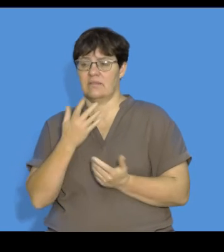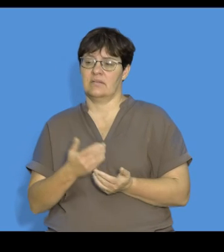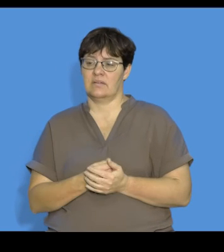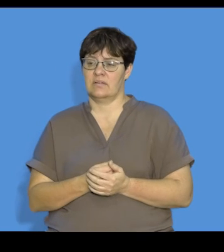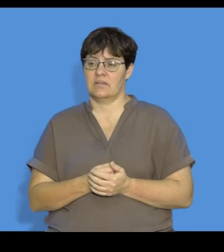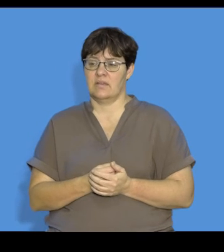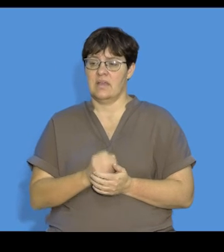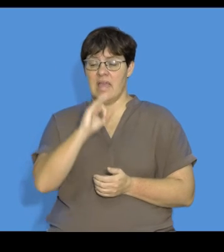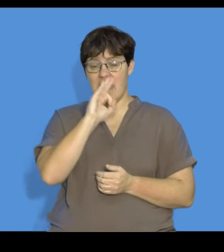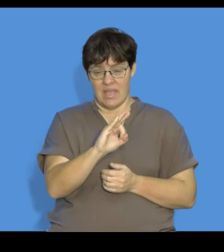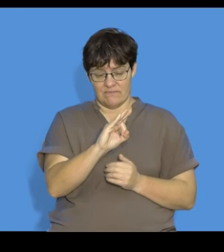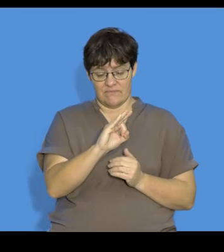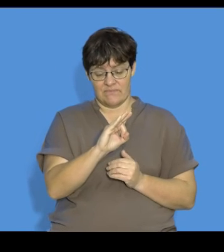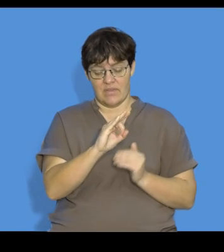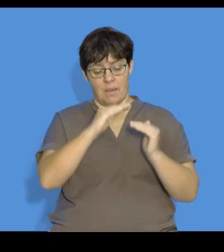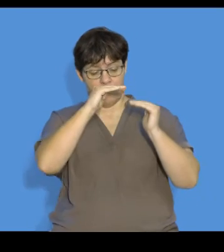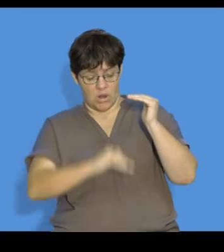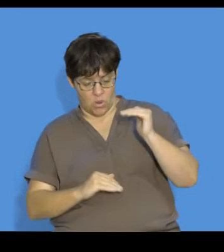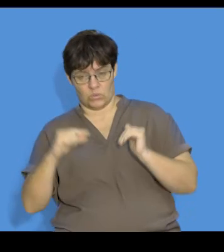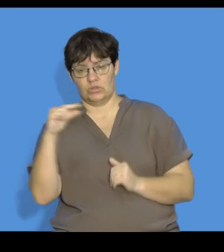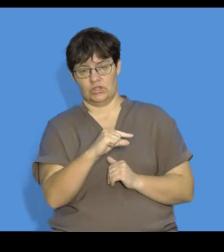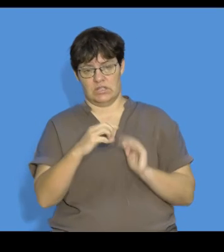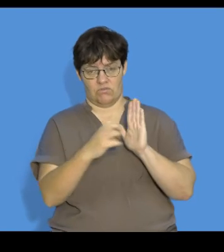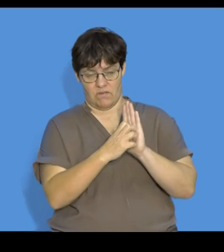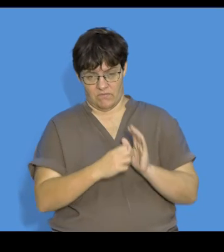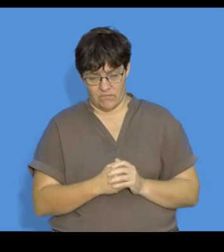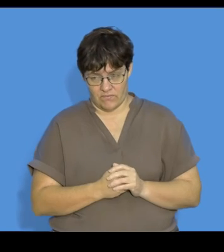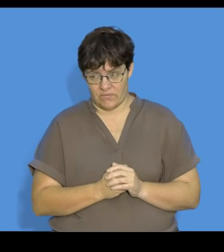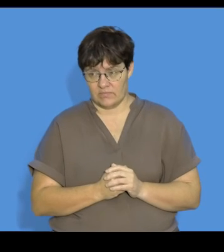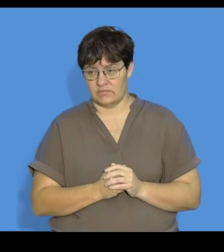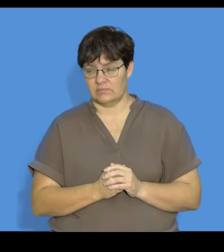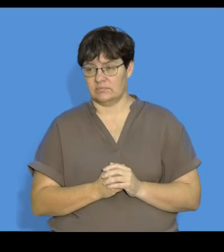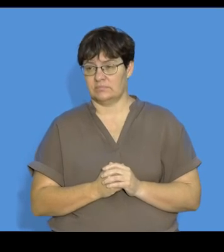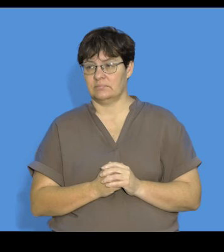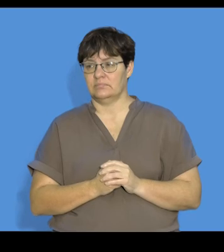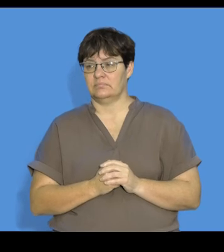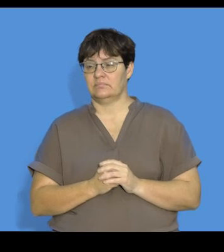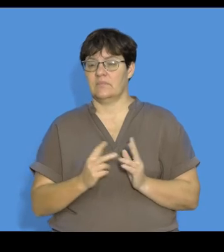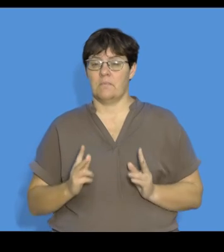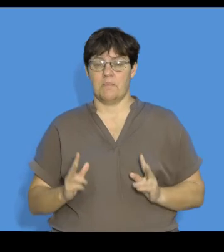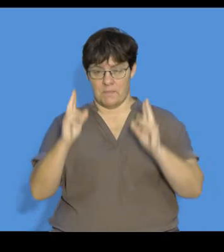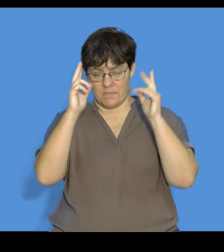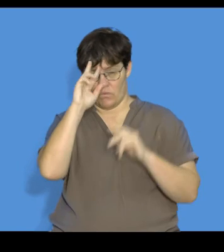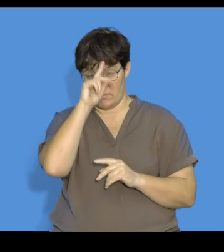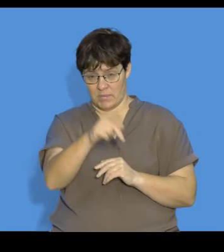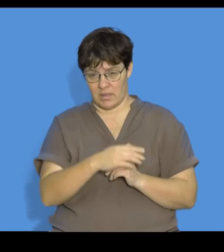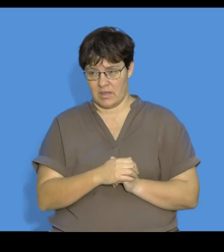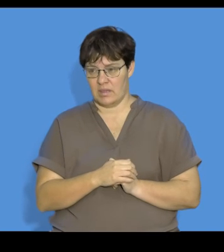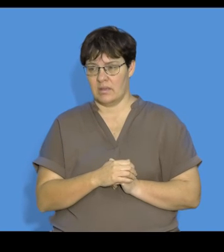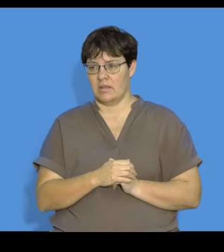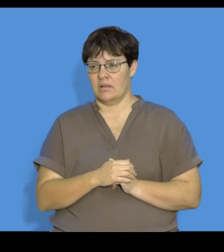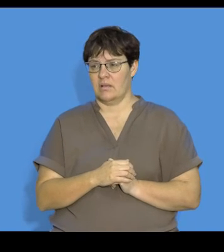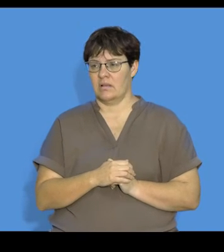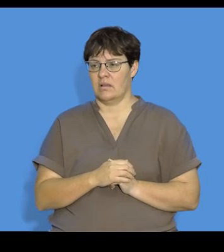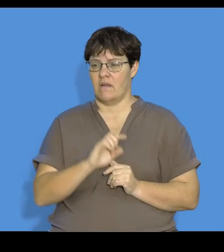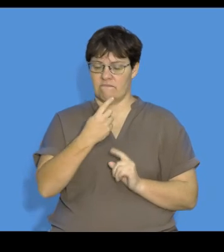it's where the graph of F is below the graph of G. So with our segments here, if you remember,